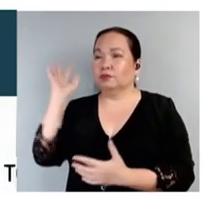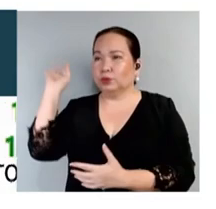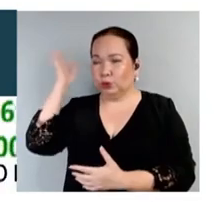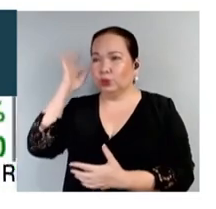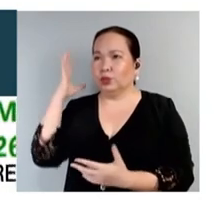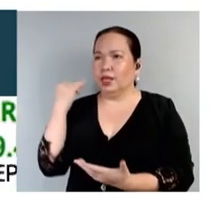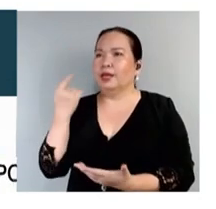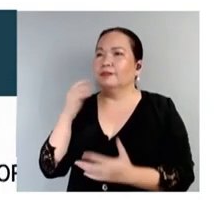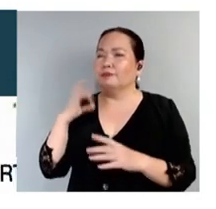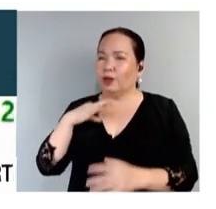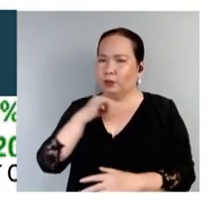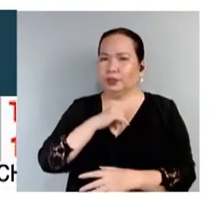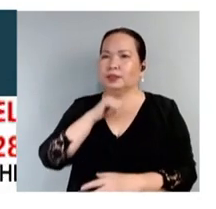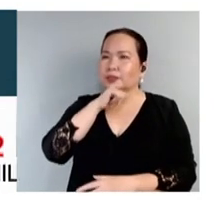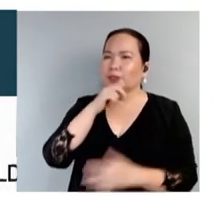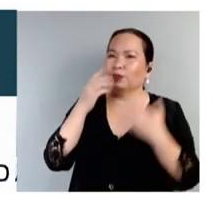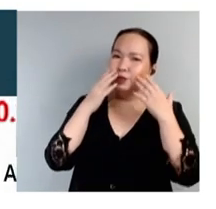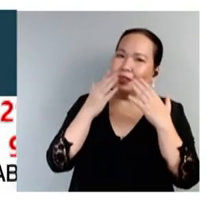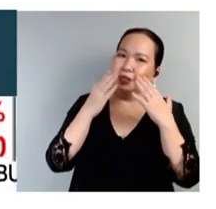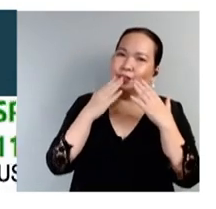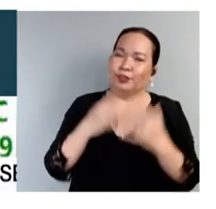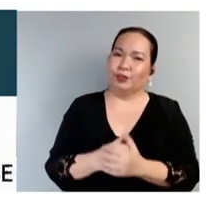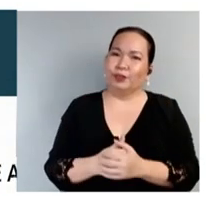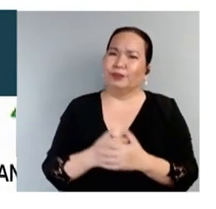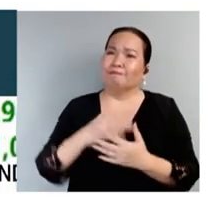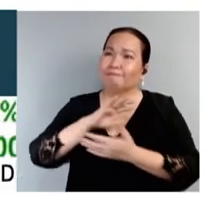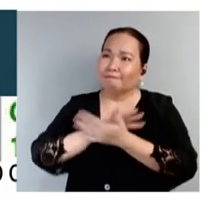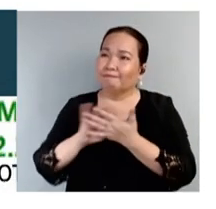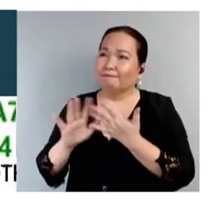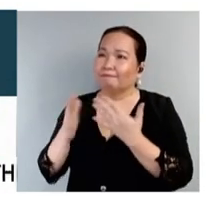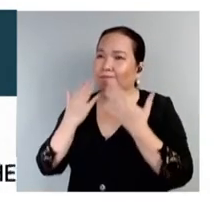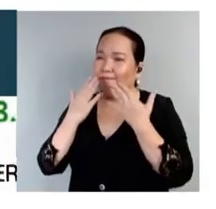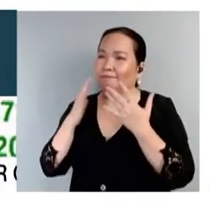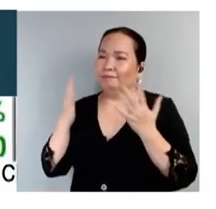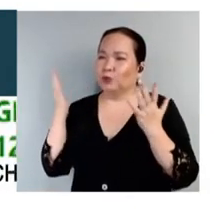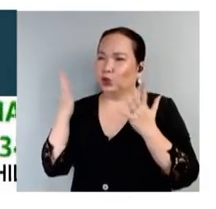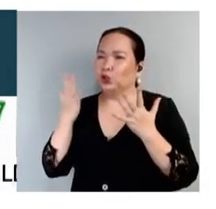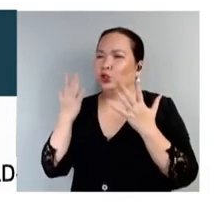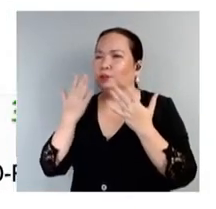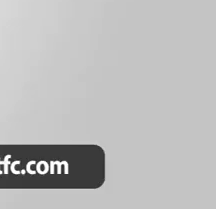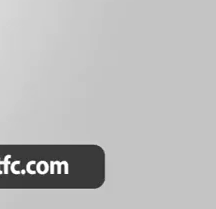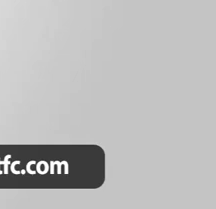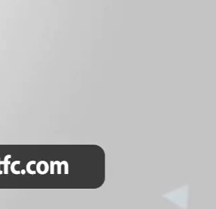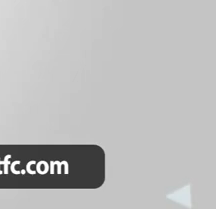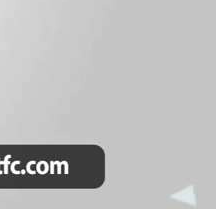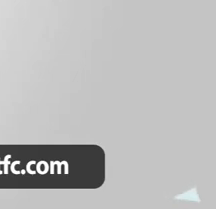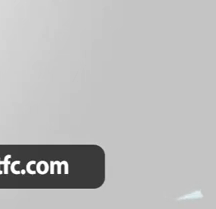Thanks, Professor, for joining us. Salamat. Today. Always a pleasure talking to you. Take care. Yes, thank you.